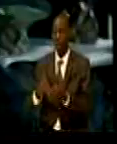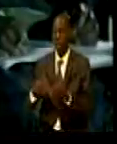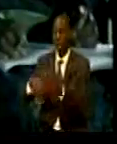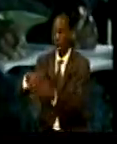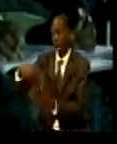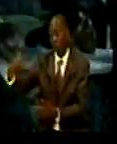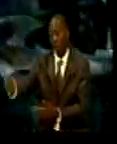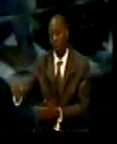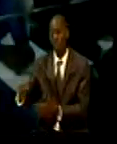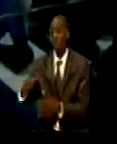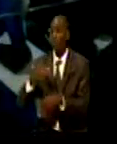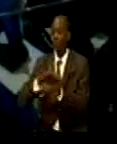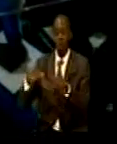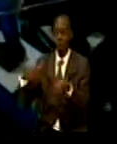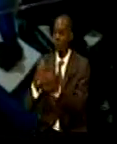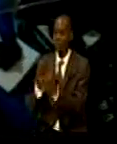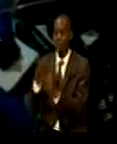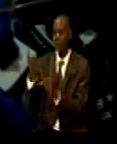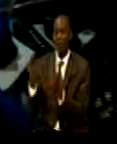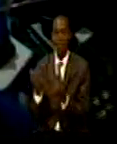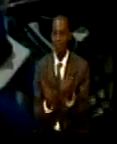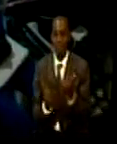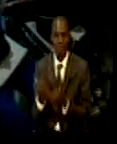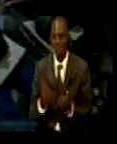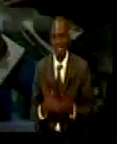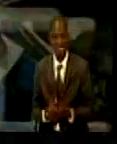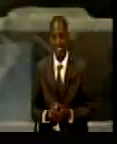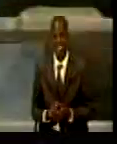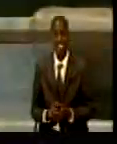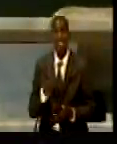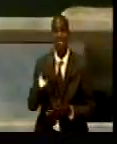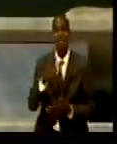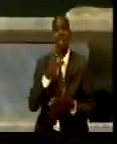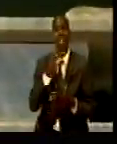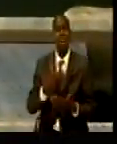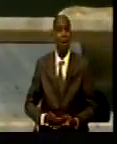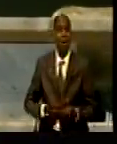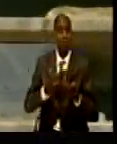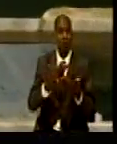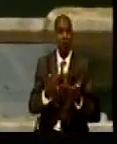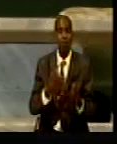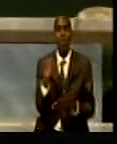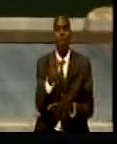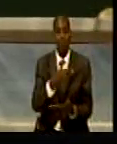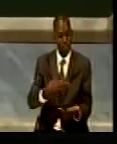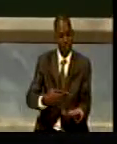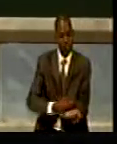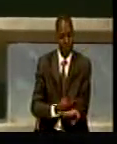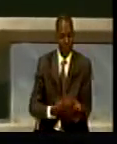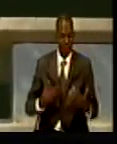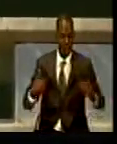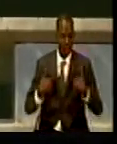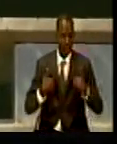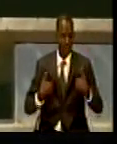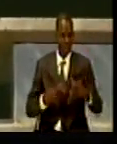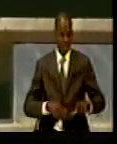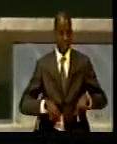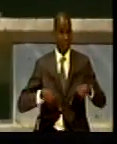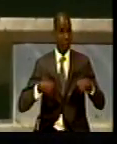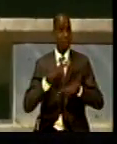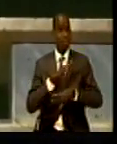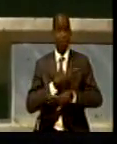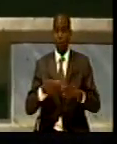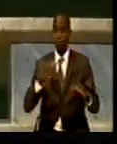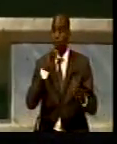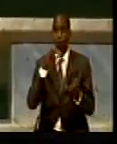car. You are born where the sheep and the animals are being raised. That does not necessarily make